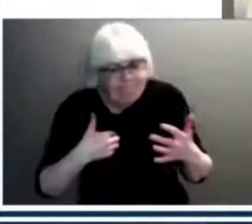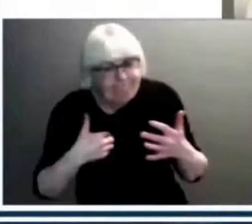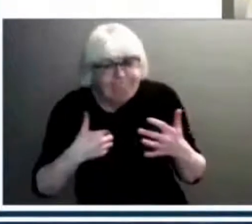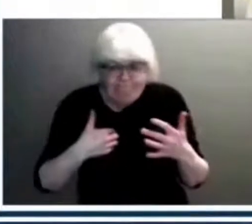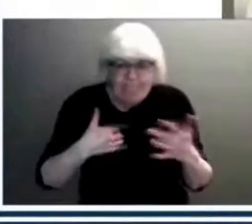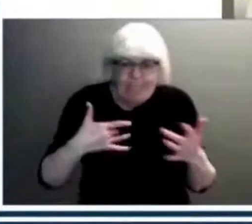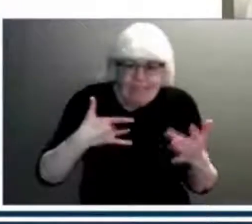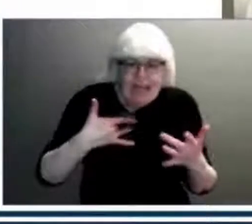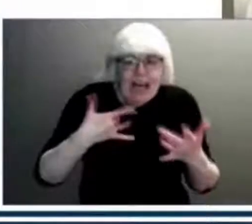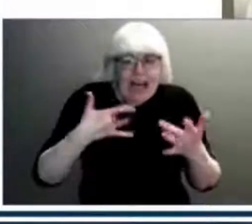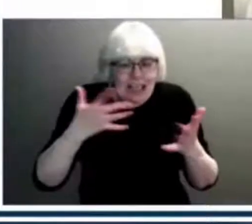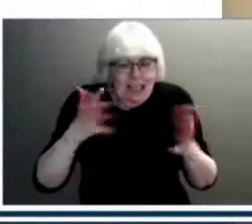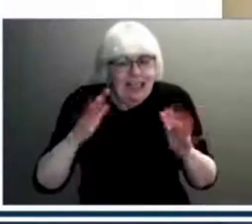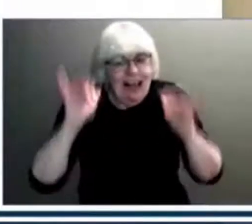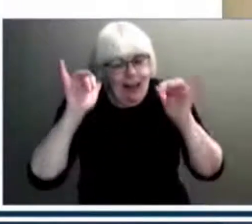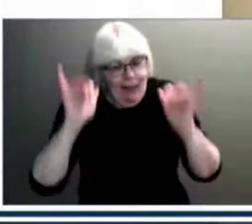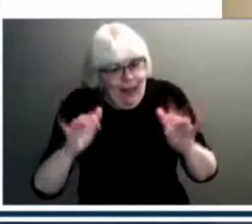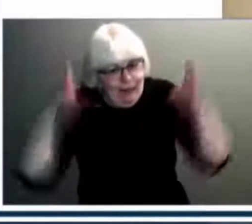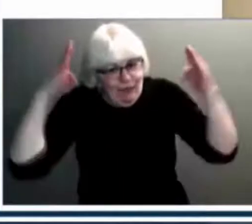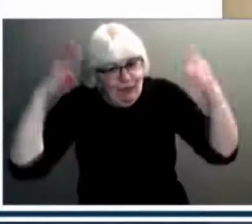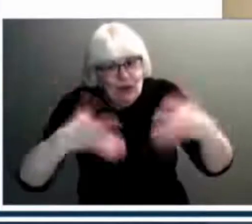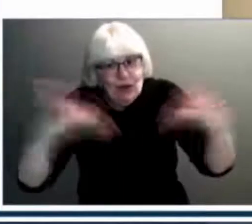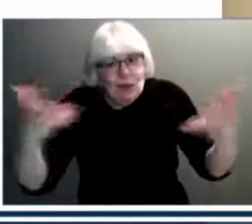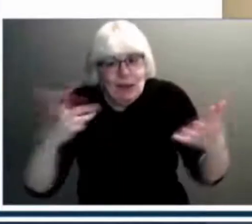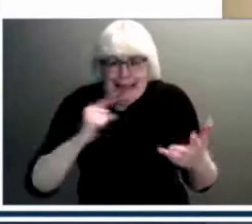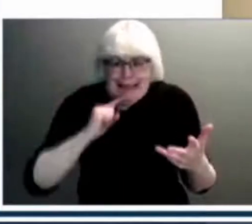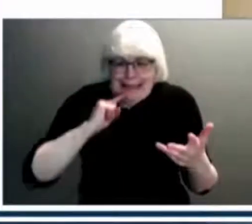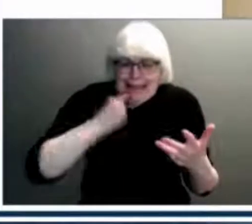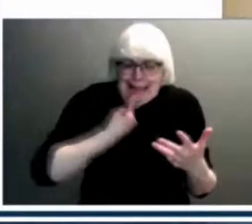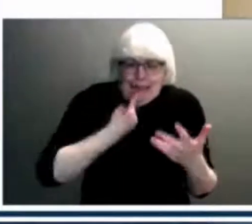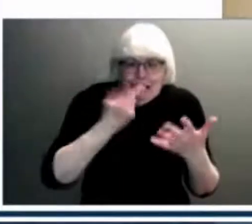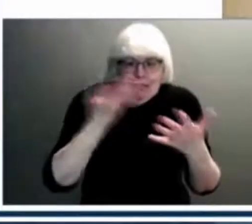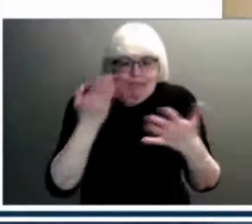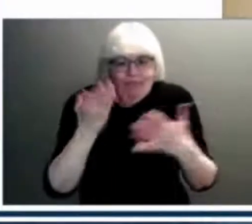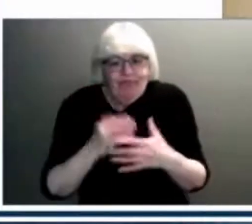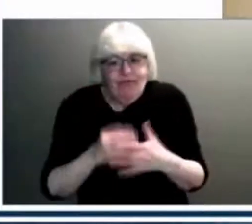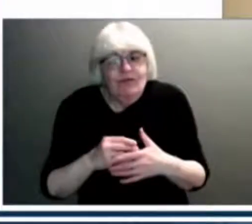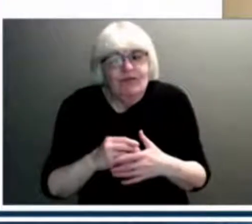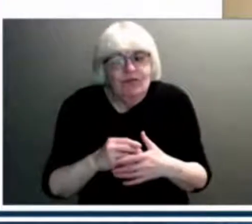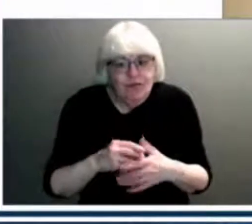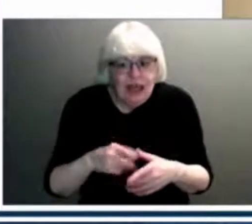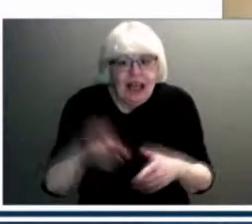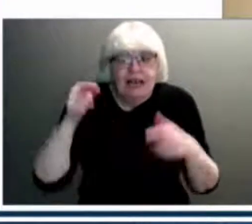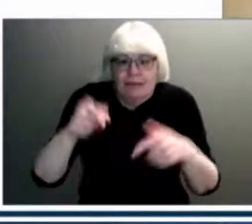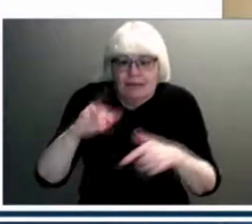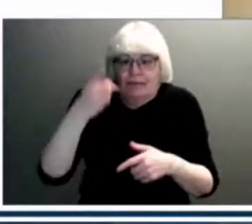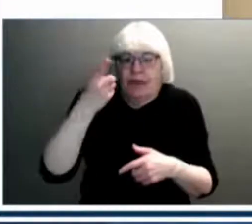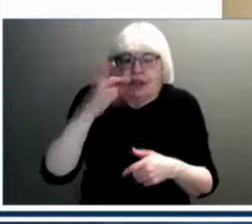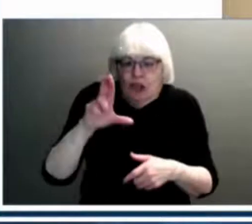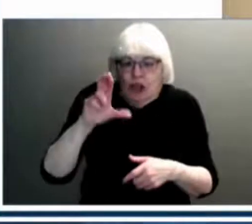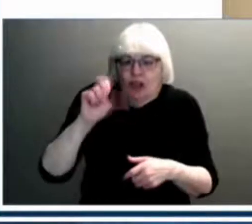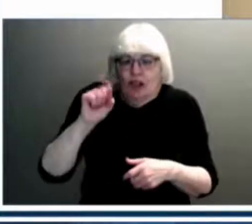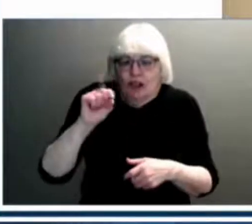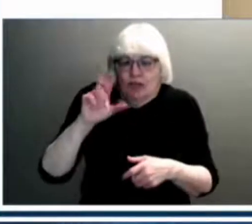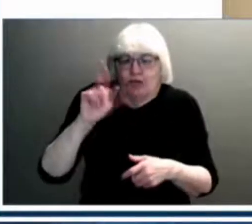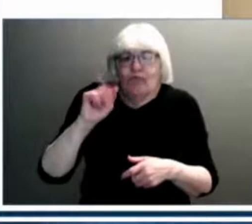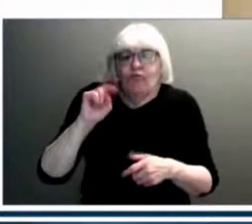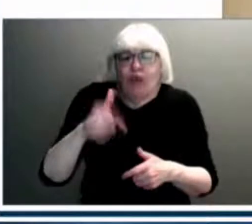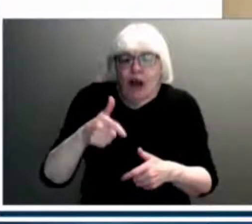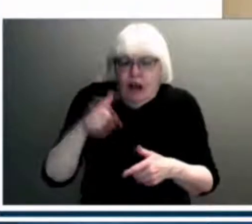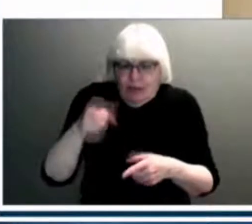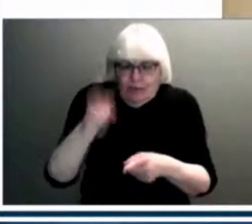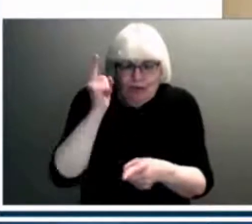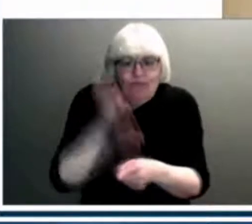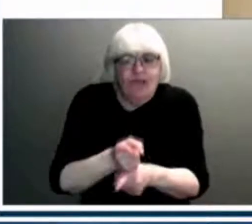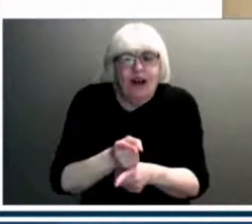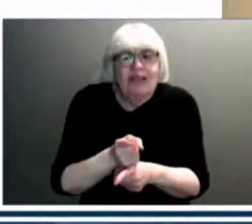The Premier explained it well. From a public health perspective, we're focusing on indicators of severe disease. All our efforts are